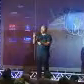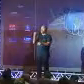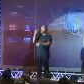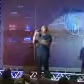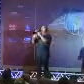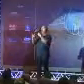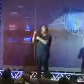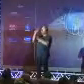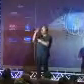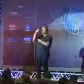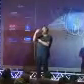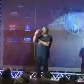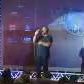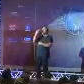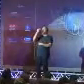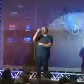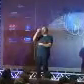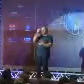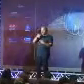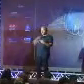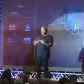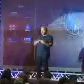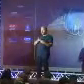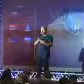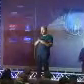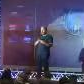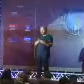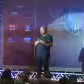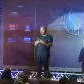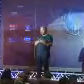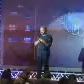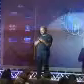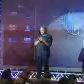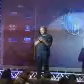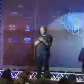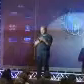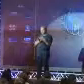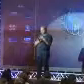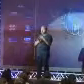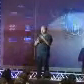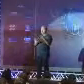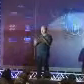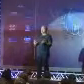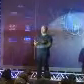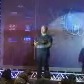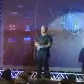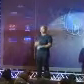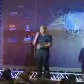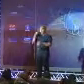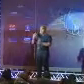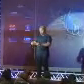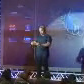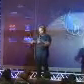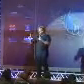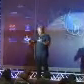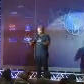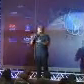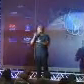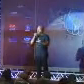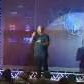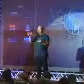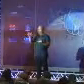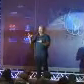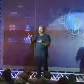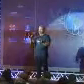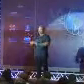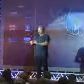It's more than just free software. It's free hardware, like your Arduino or the